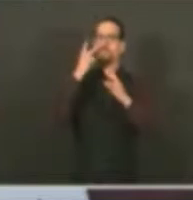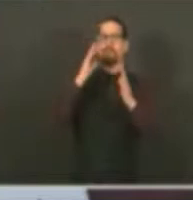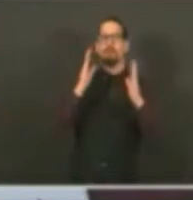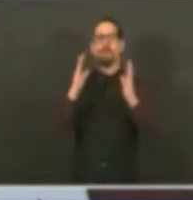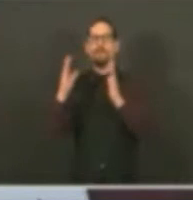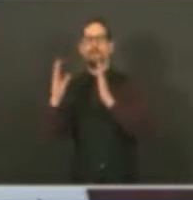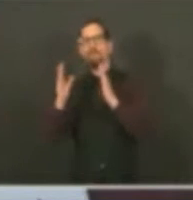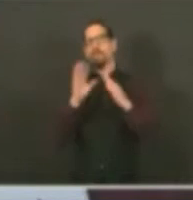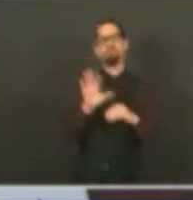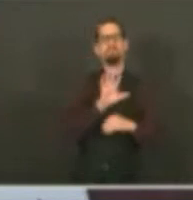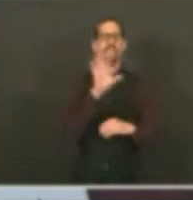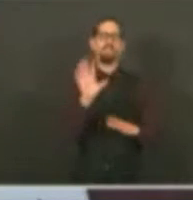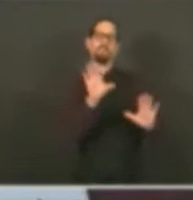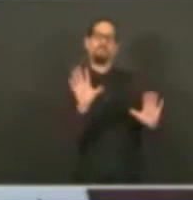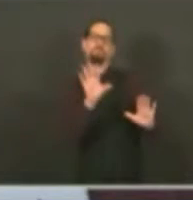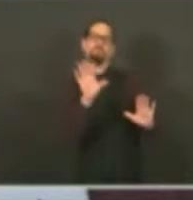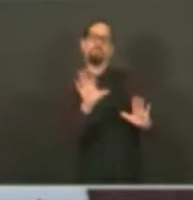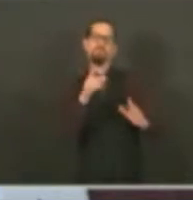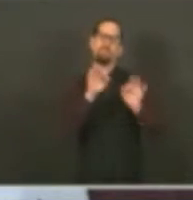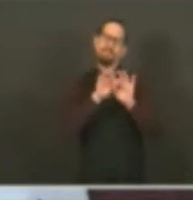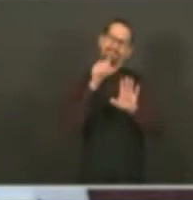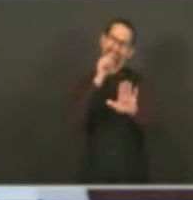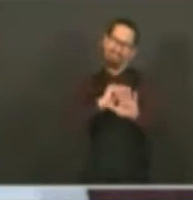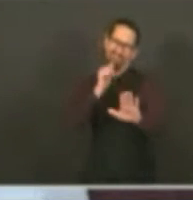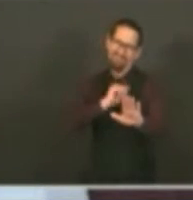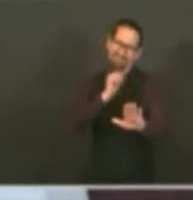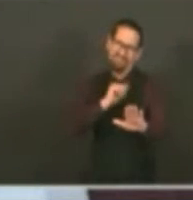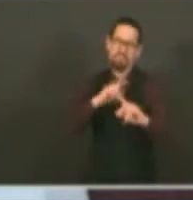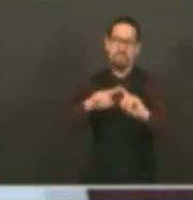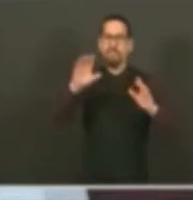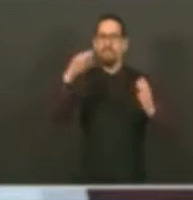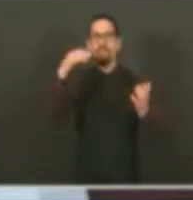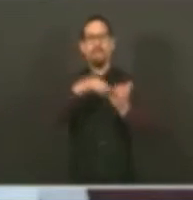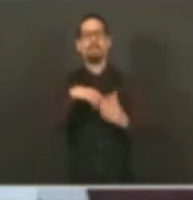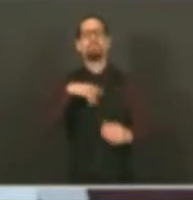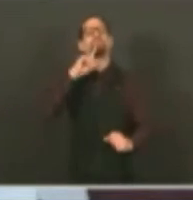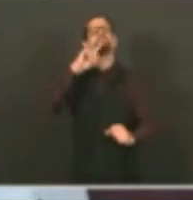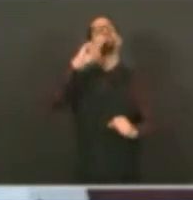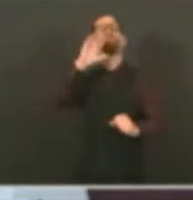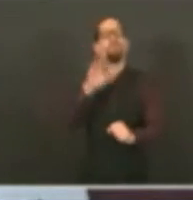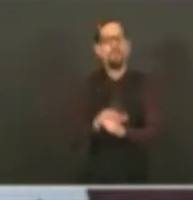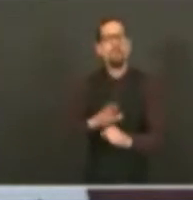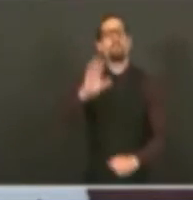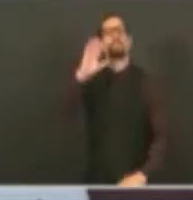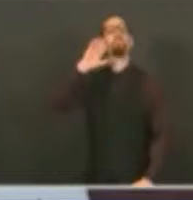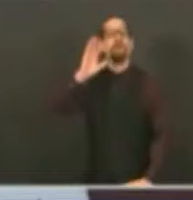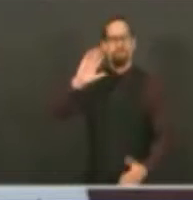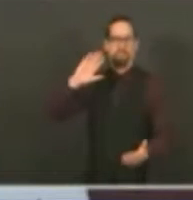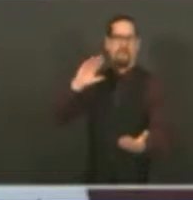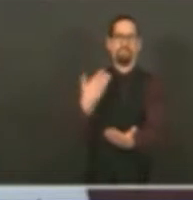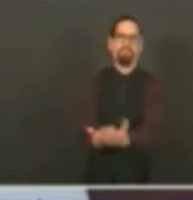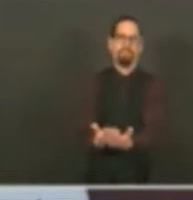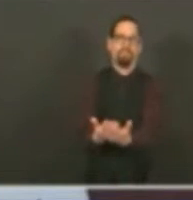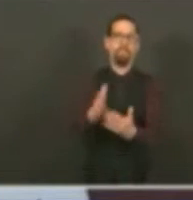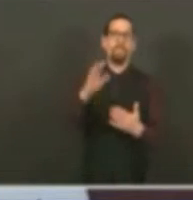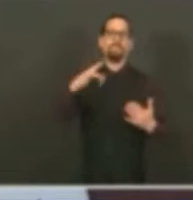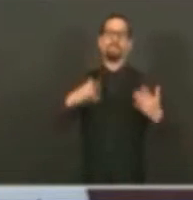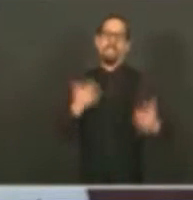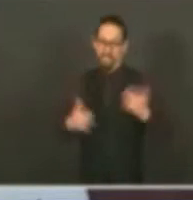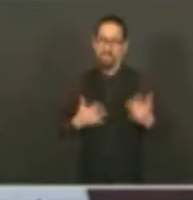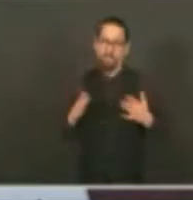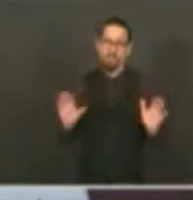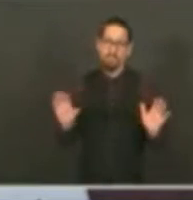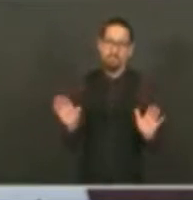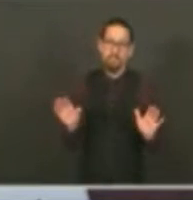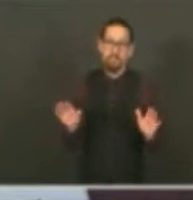flexible as we get there. But I do promise that we will get there. Again, this is super exciting. And finally, I just want to give one shout out to